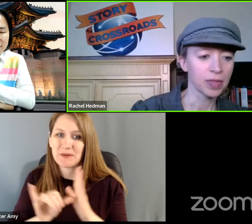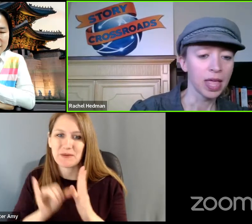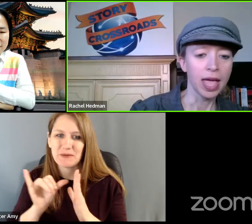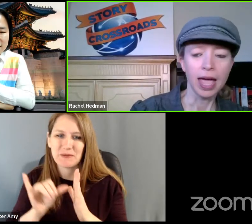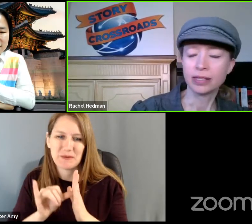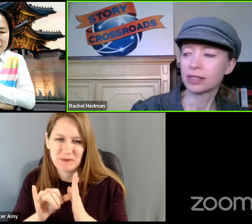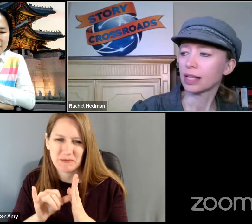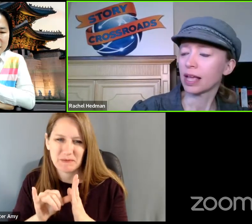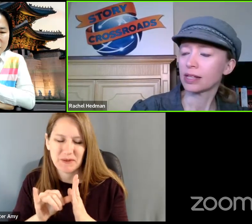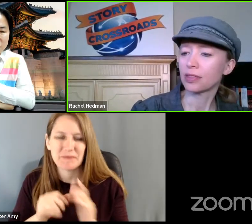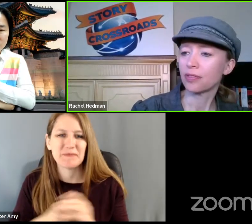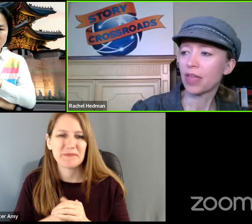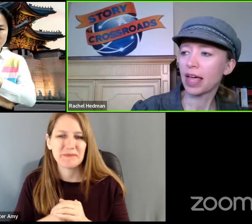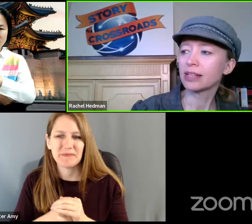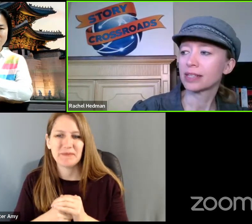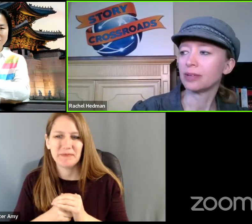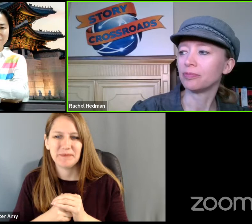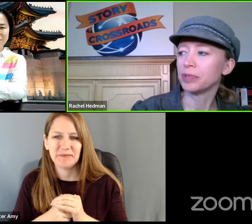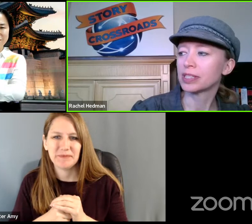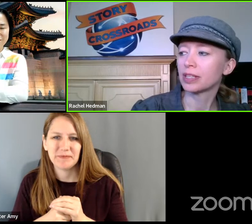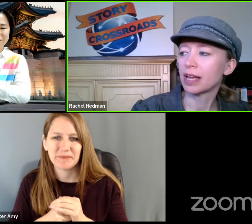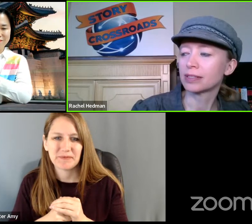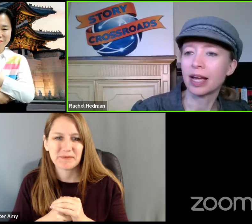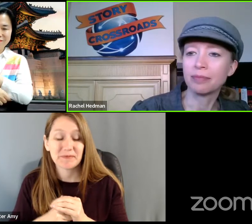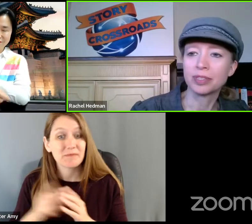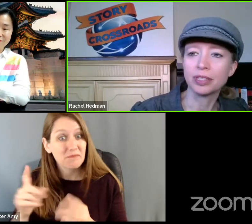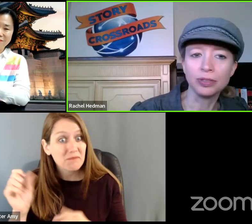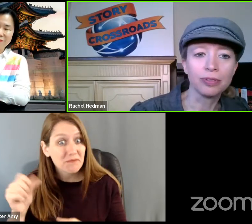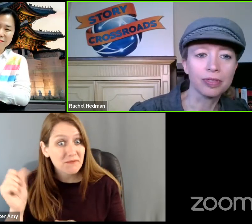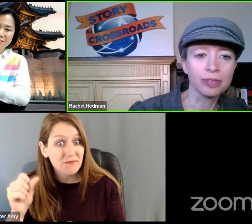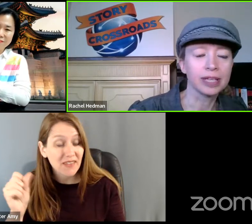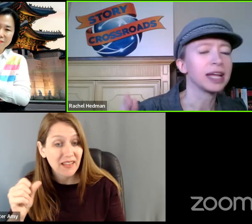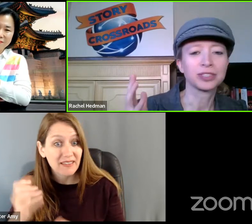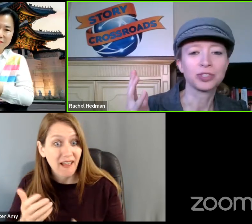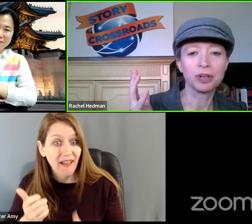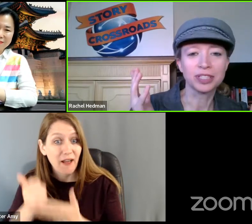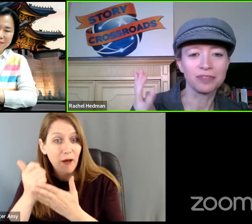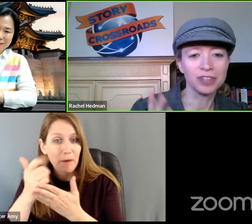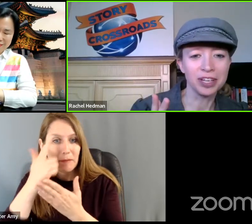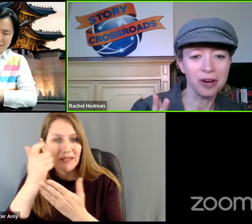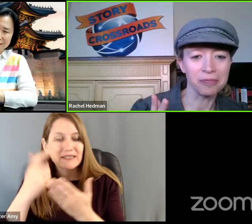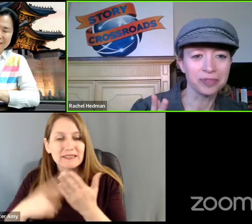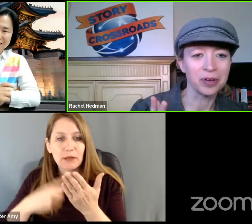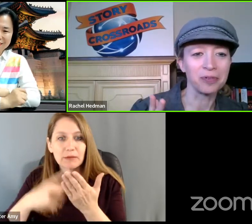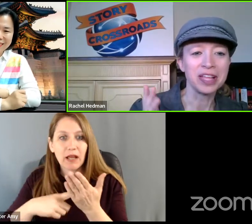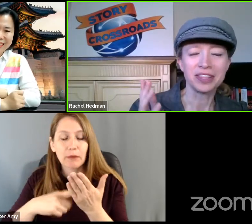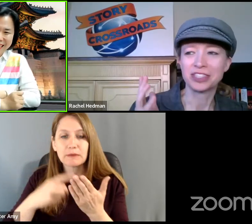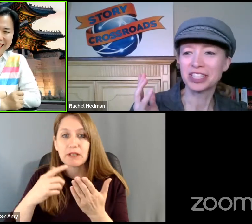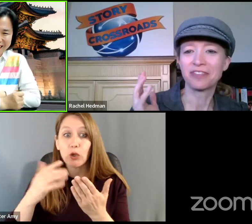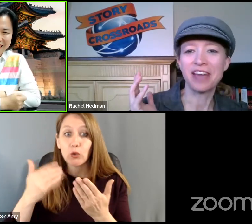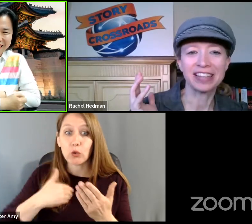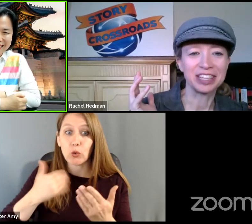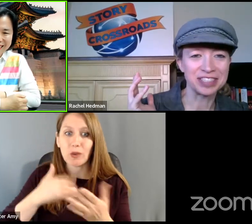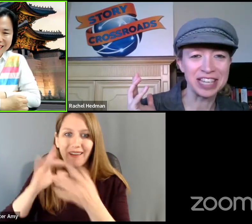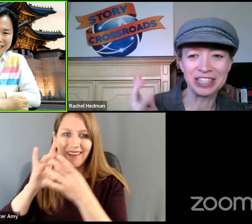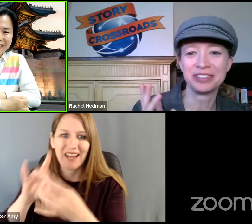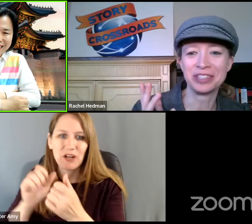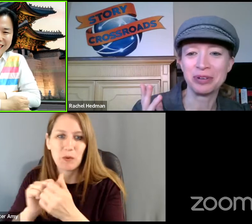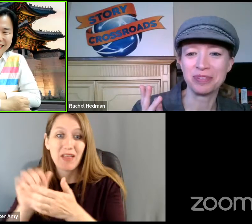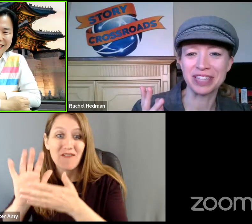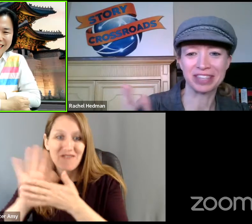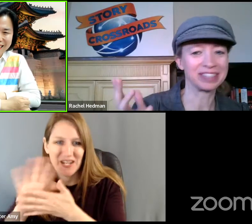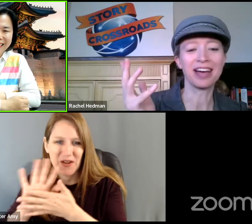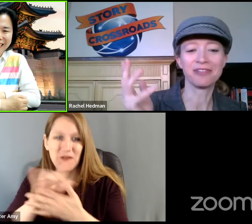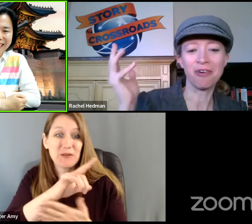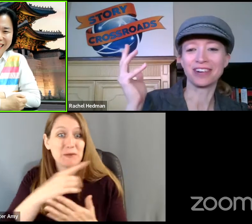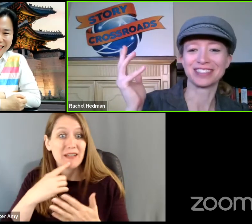Okay. And that is helpful because a lot of times the youth connect so much to video. So Yeah. just the fact that you say